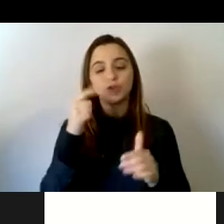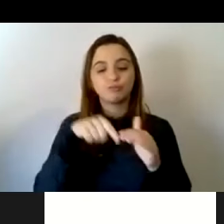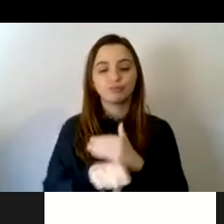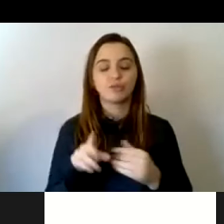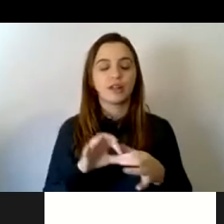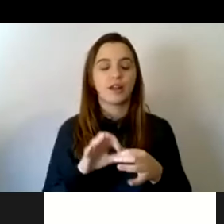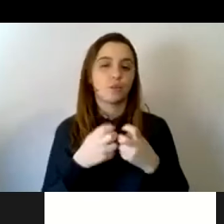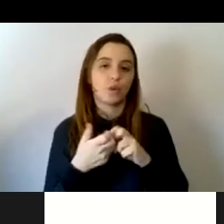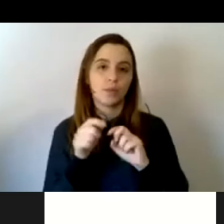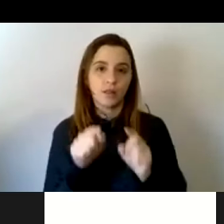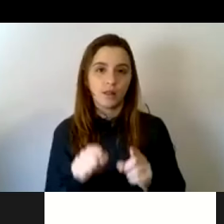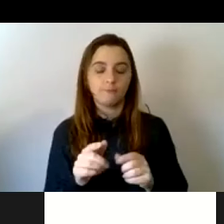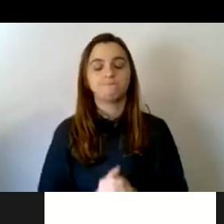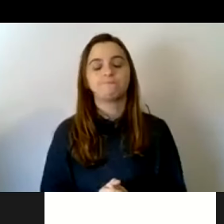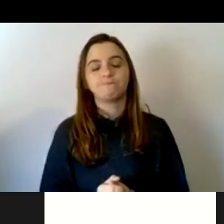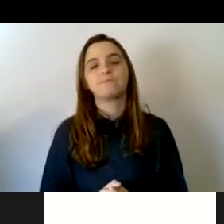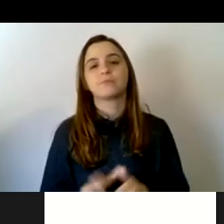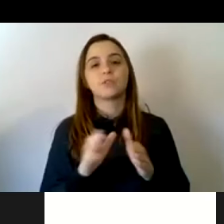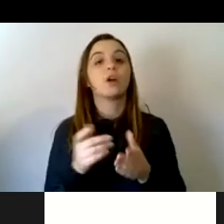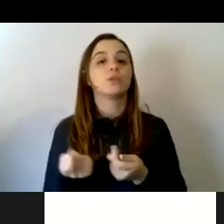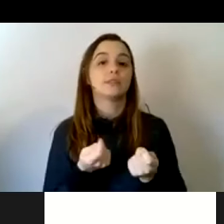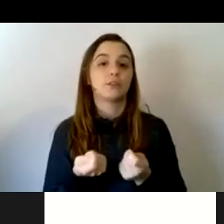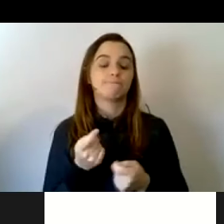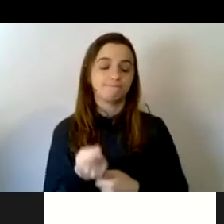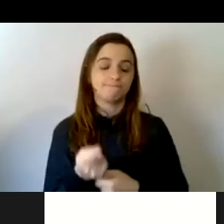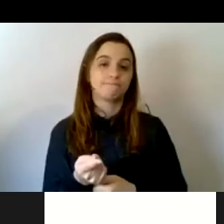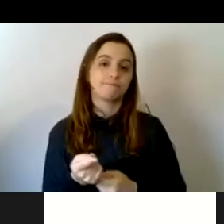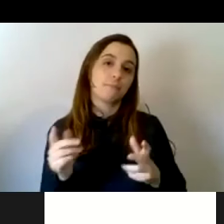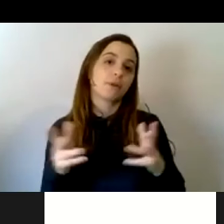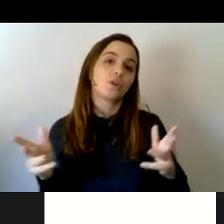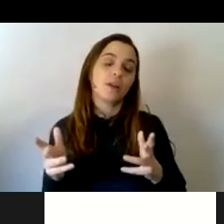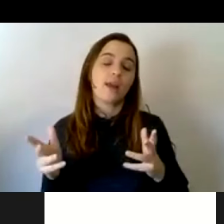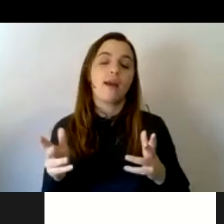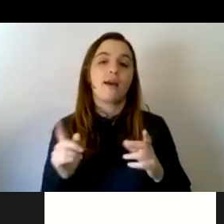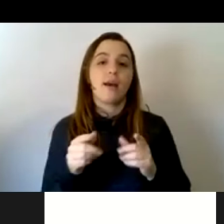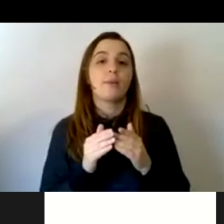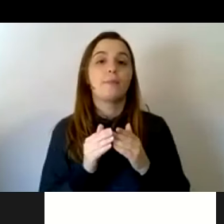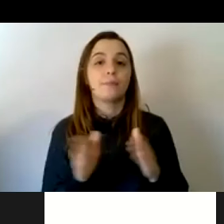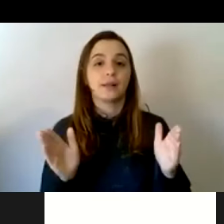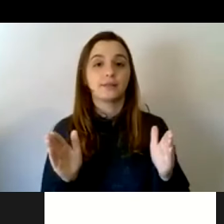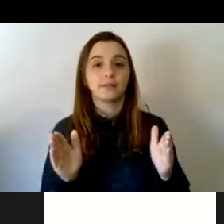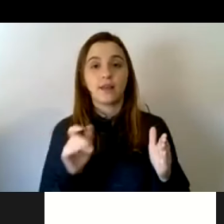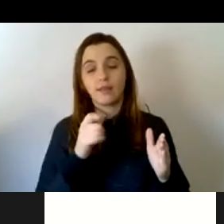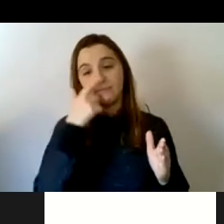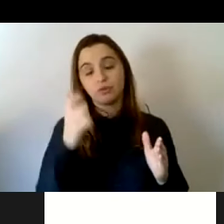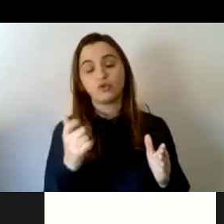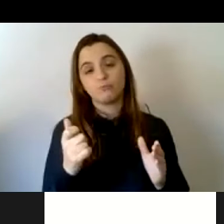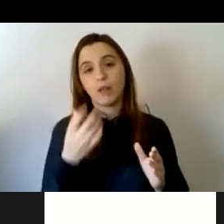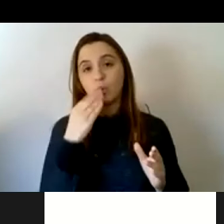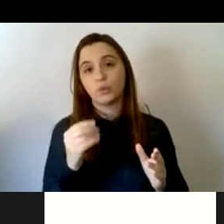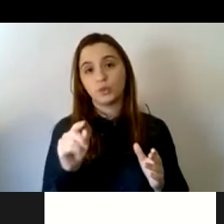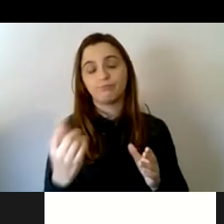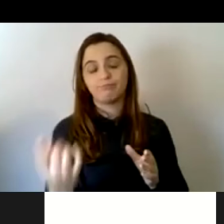of these organizations are open for volunteering students. We also have